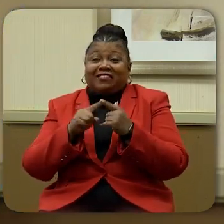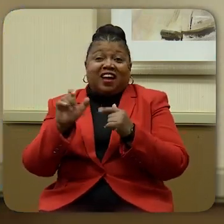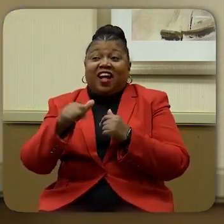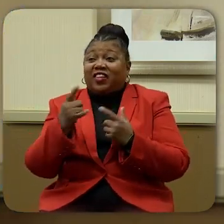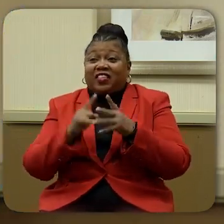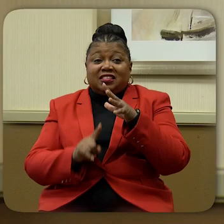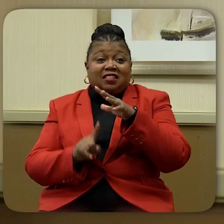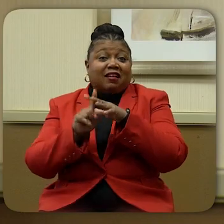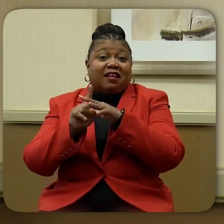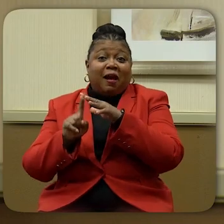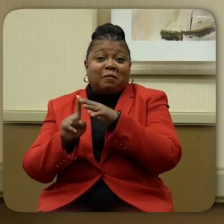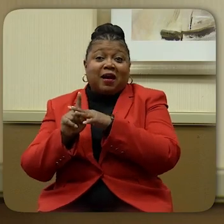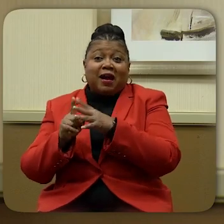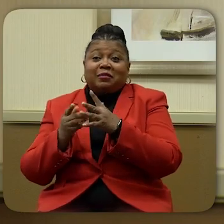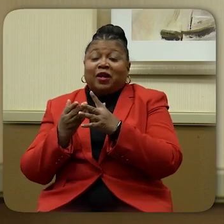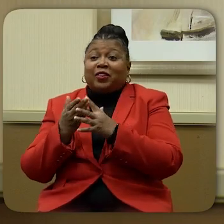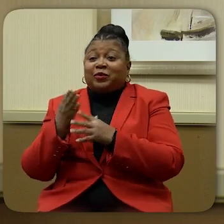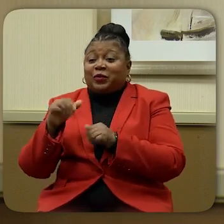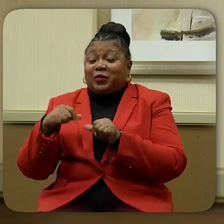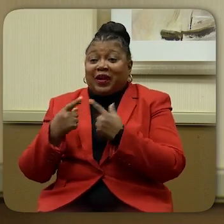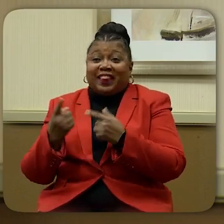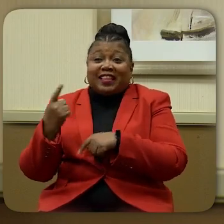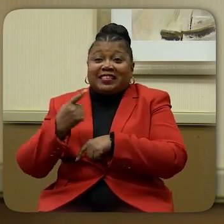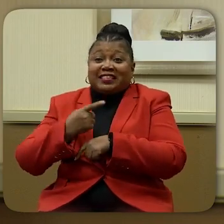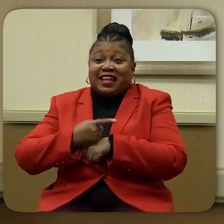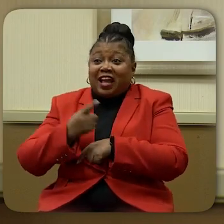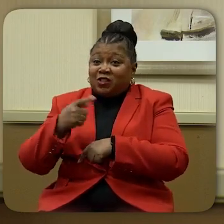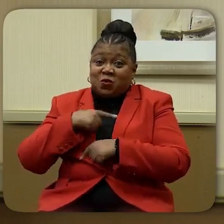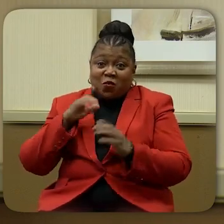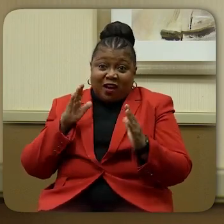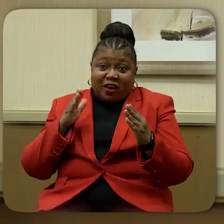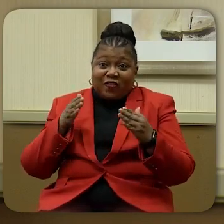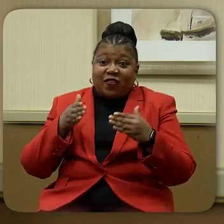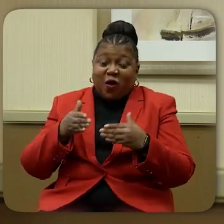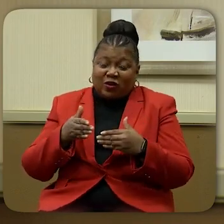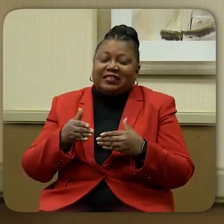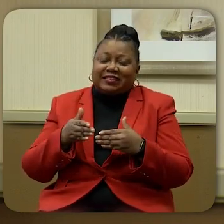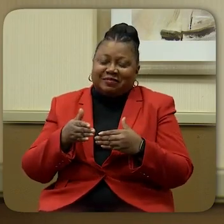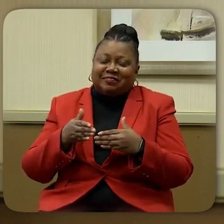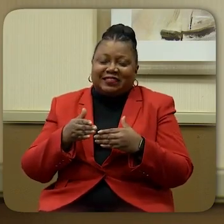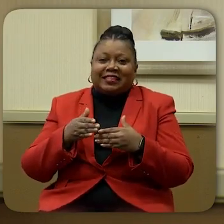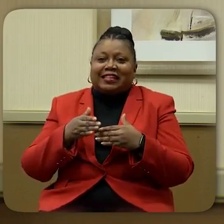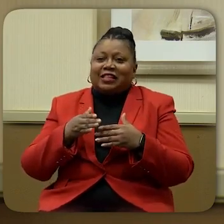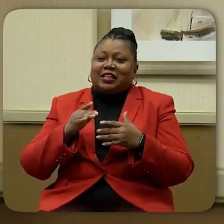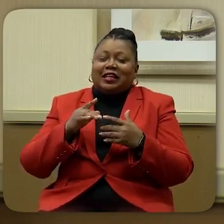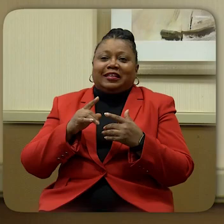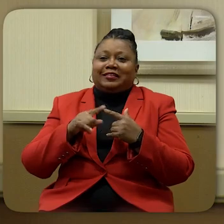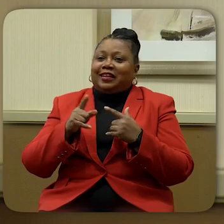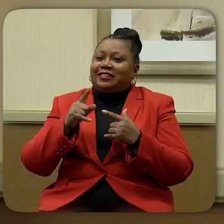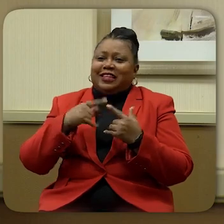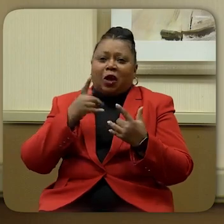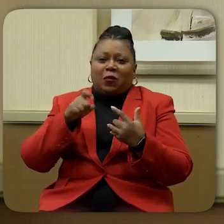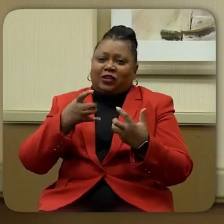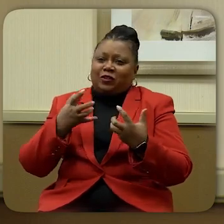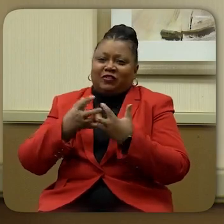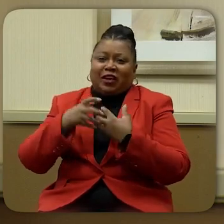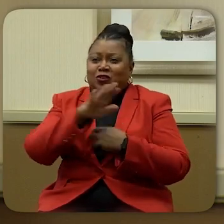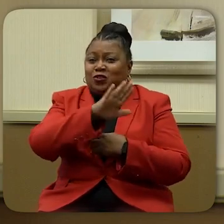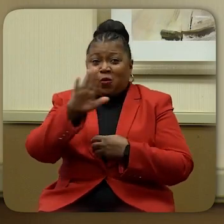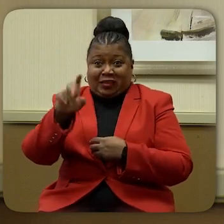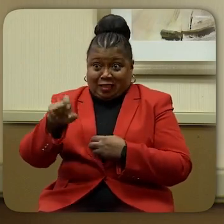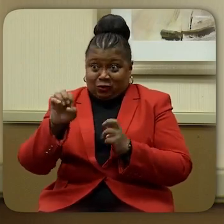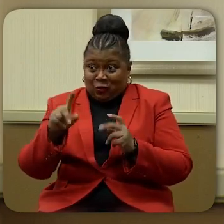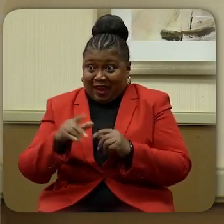other things that come up throughout the day that you want to focus on, shape this to fit your needs.